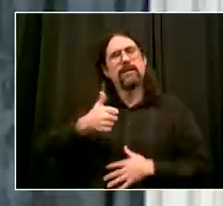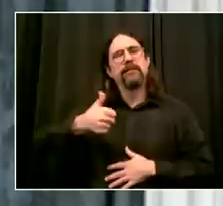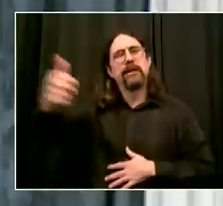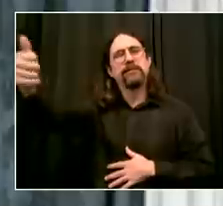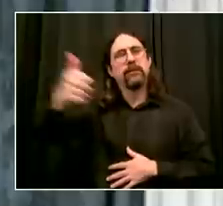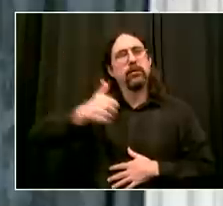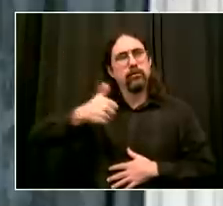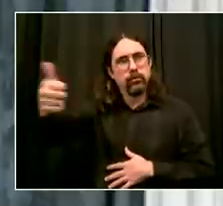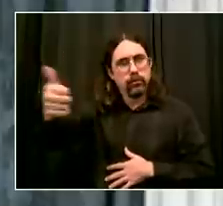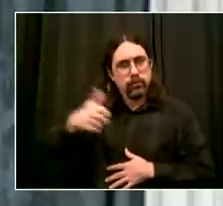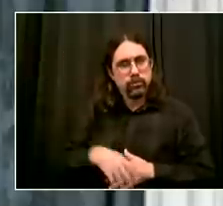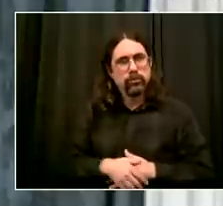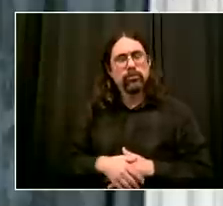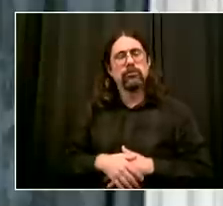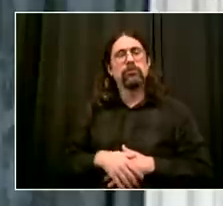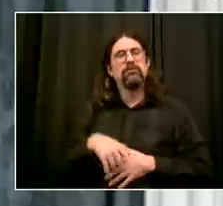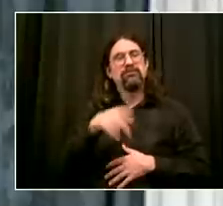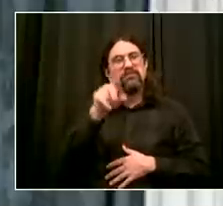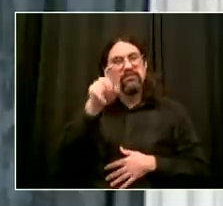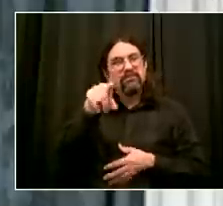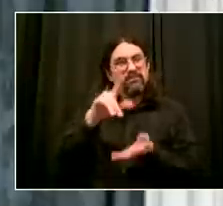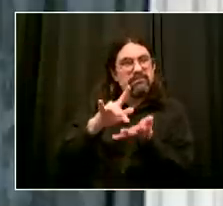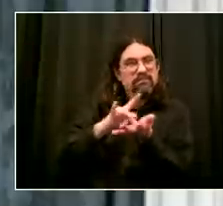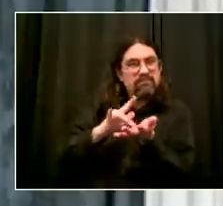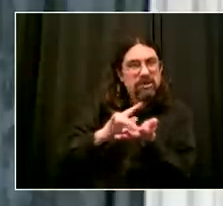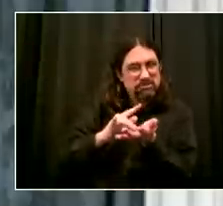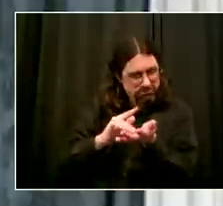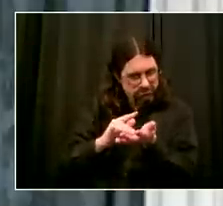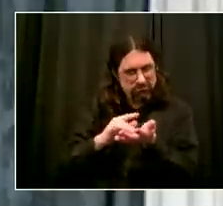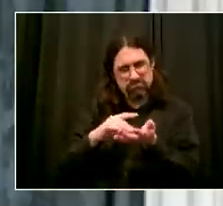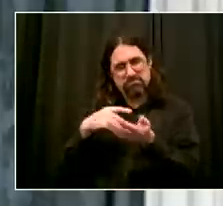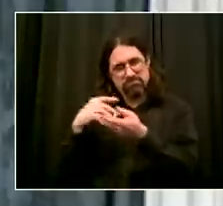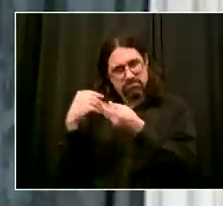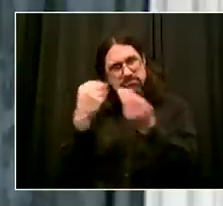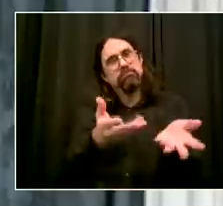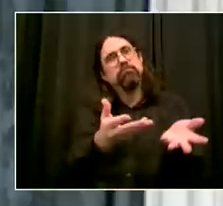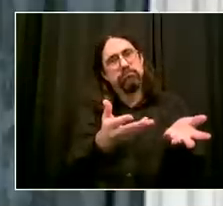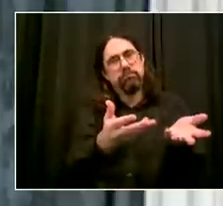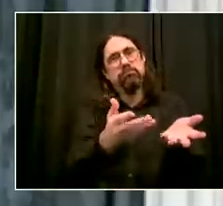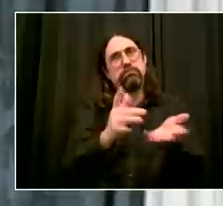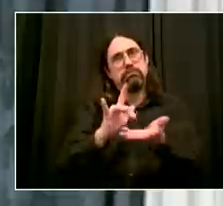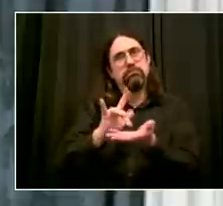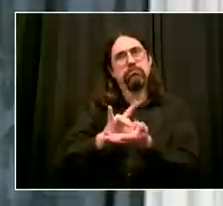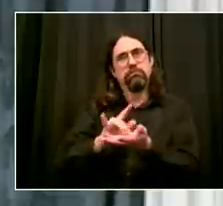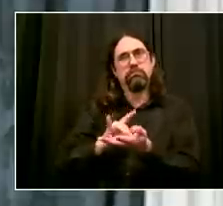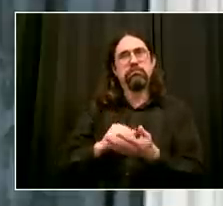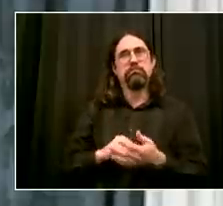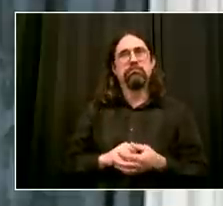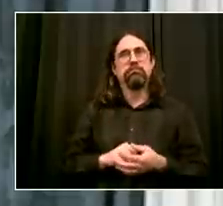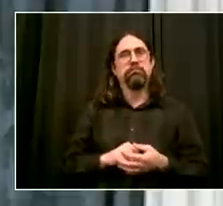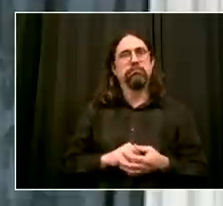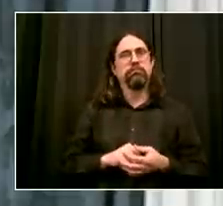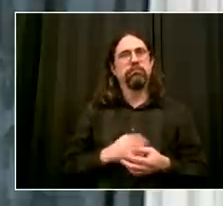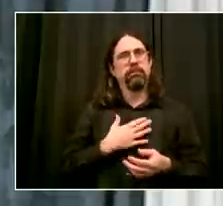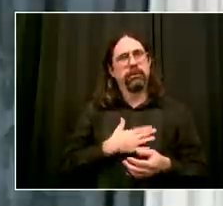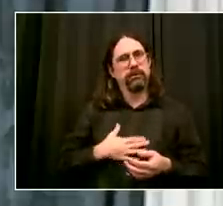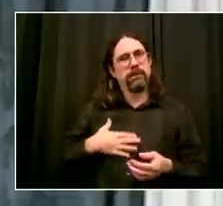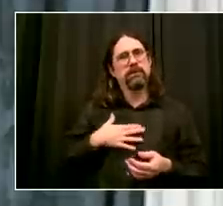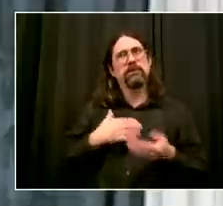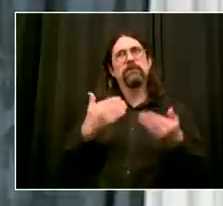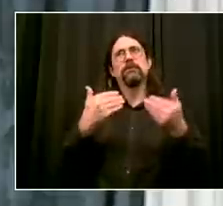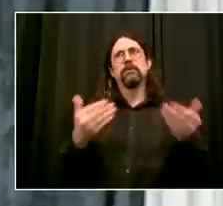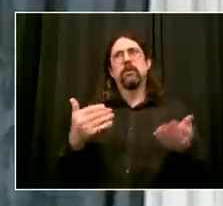those services as well. And then the final thing that I'll just say is that Another essential activity